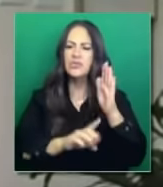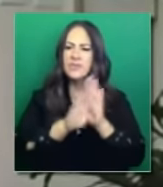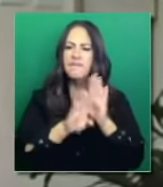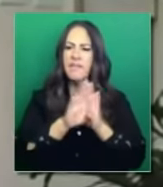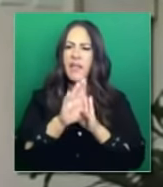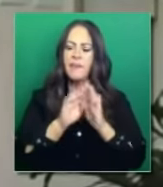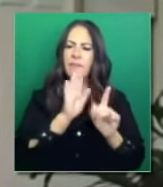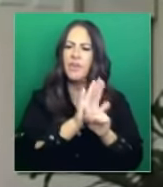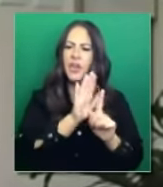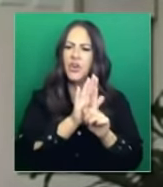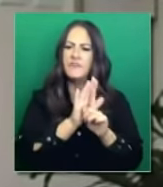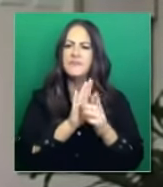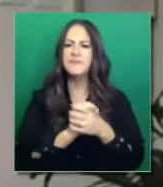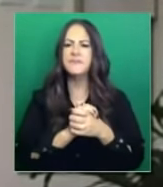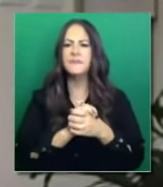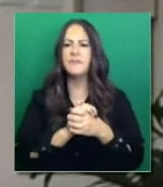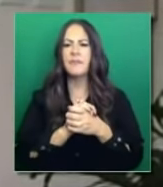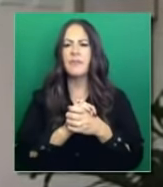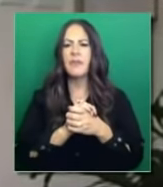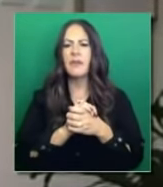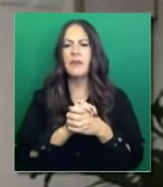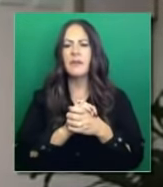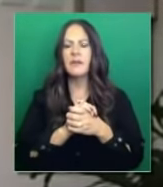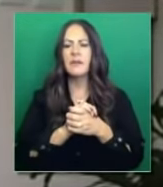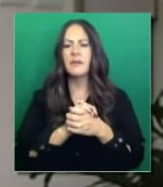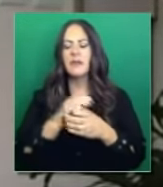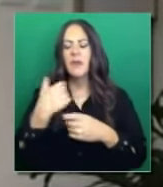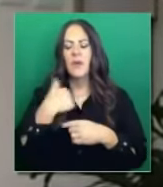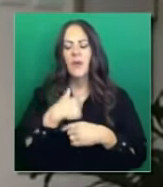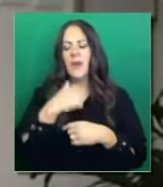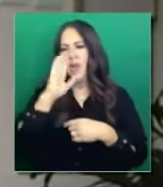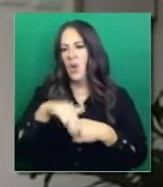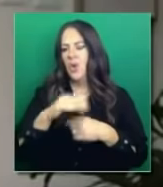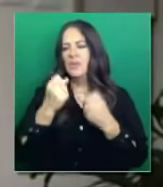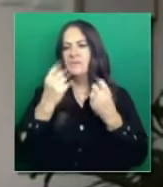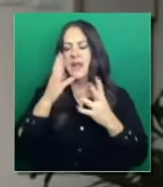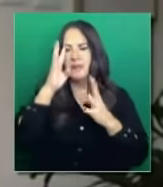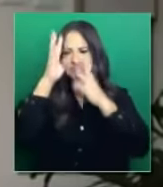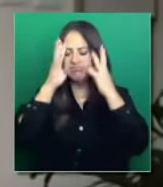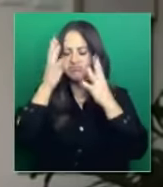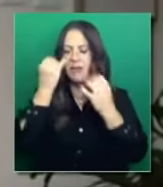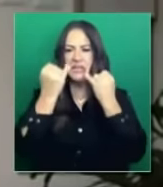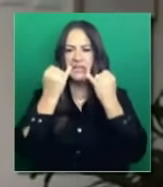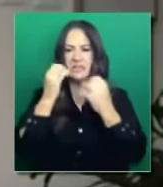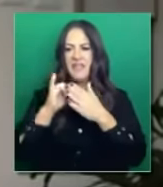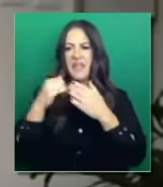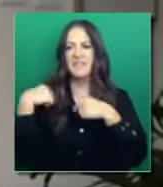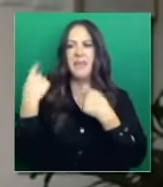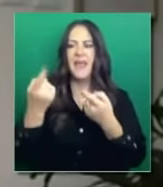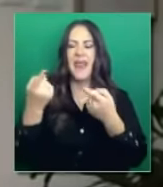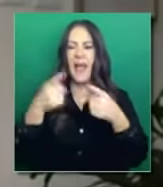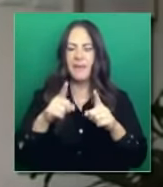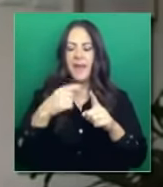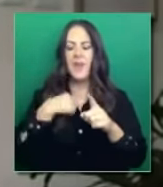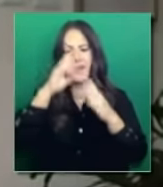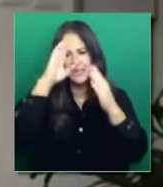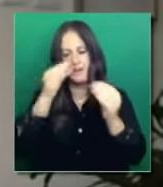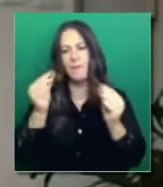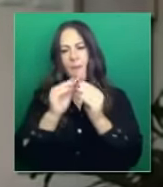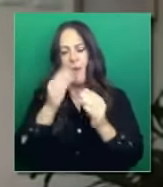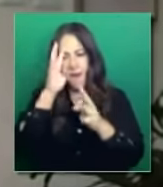maintaining the innovations that have been begun in California and will continue. Our creative and